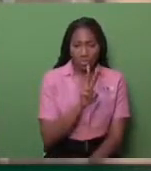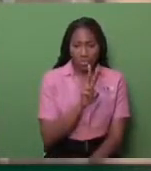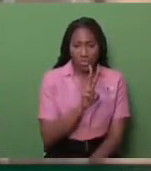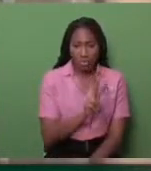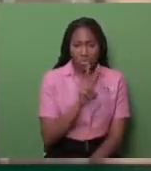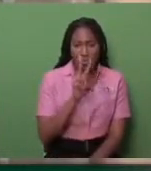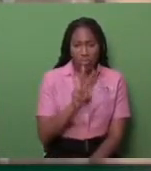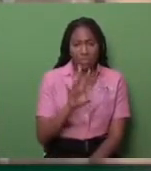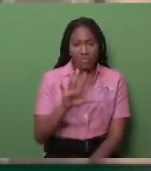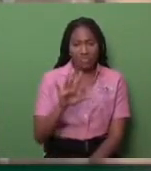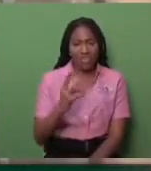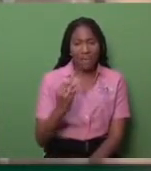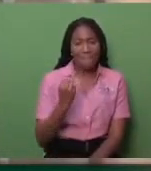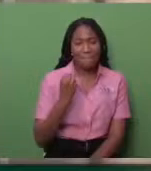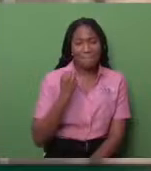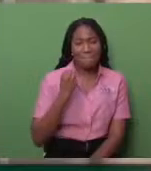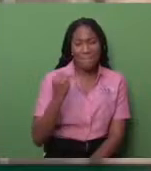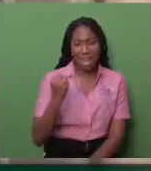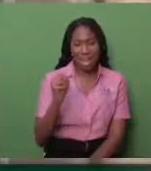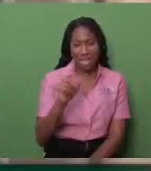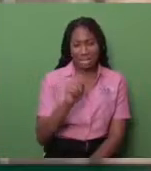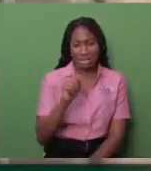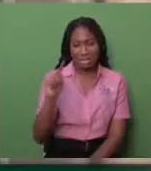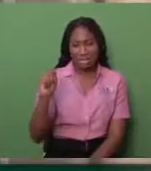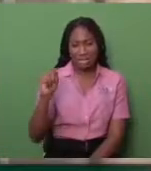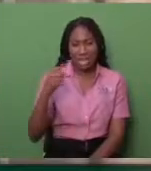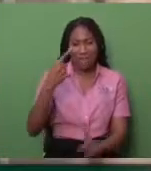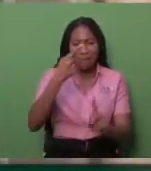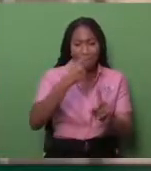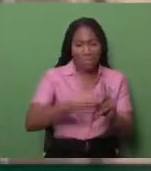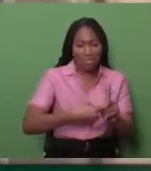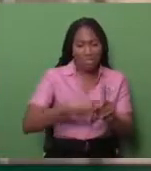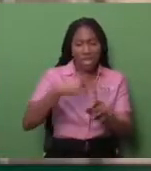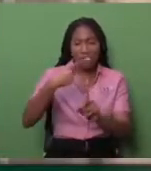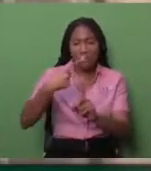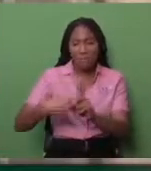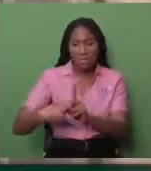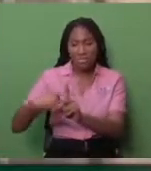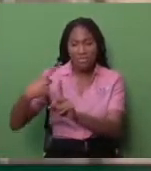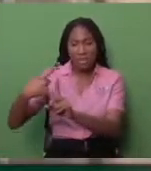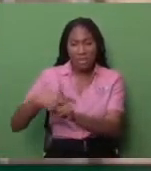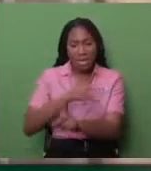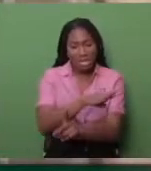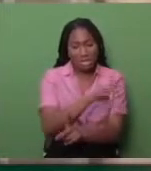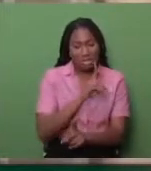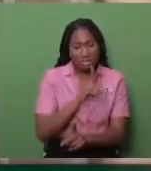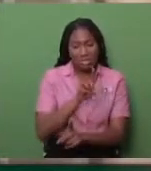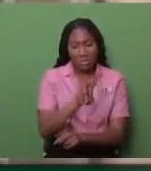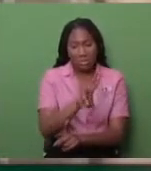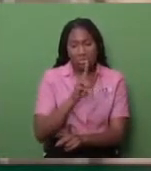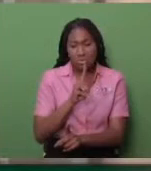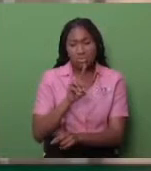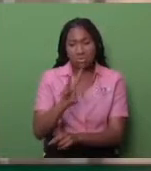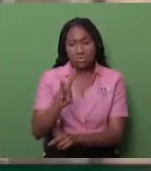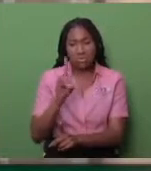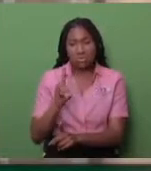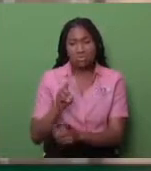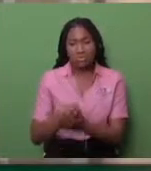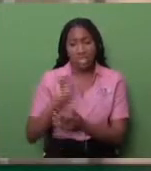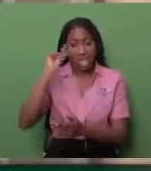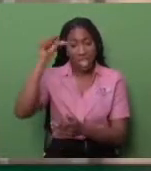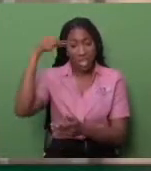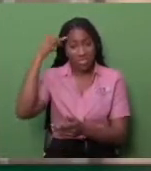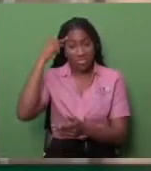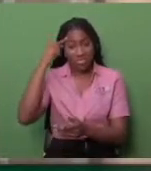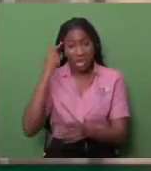225 million TT every month since I've been in office. In total, this government has gone into the HSF